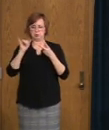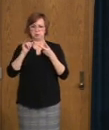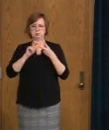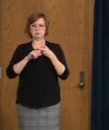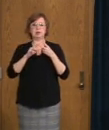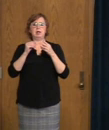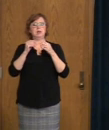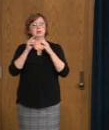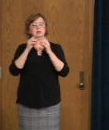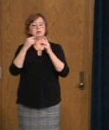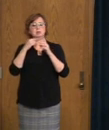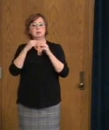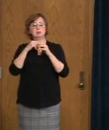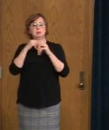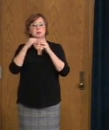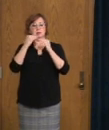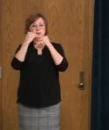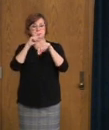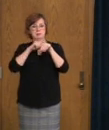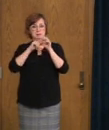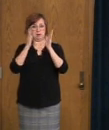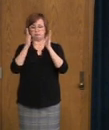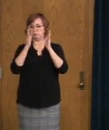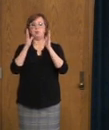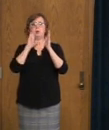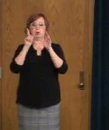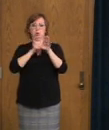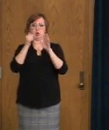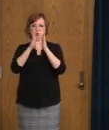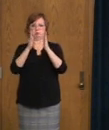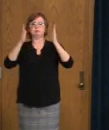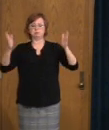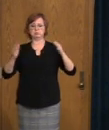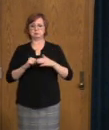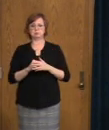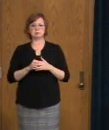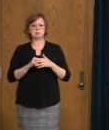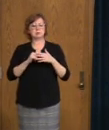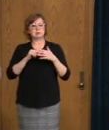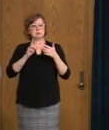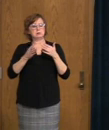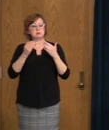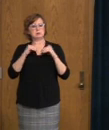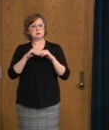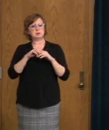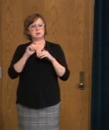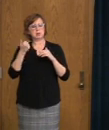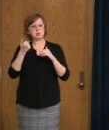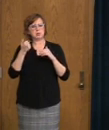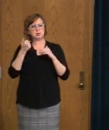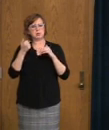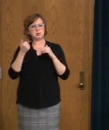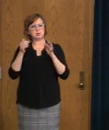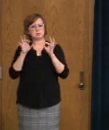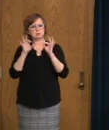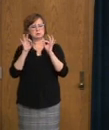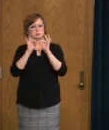to highlight the non-peak time periods for drive-through services to help